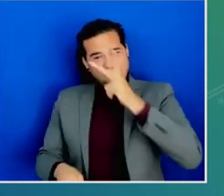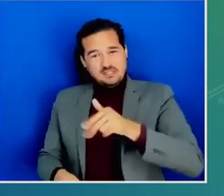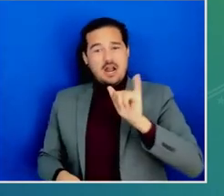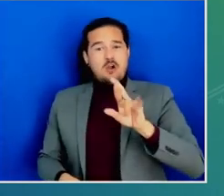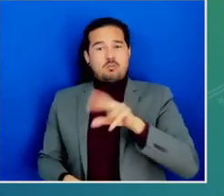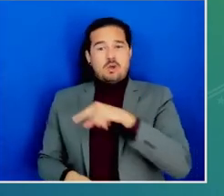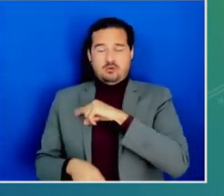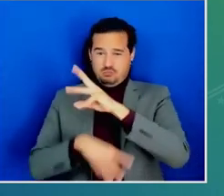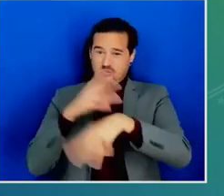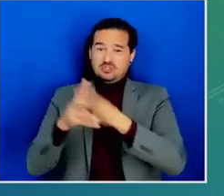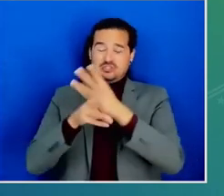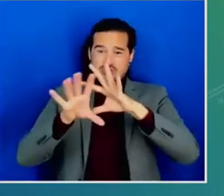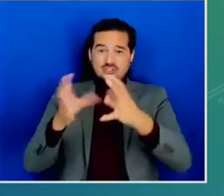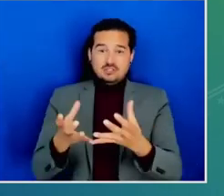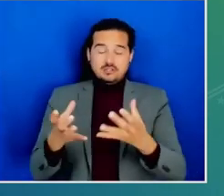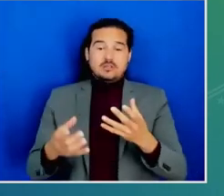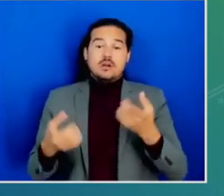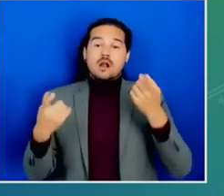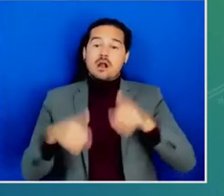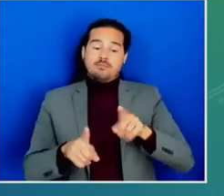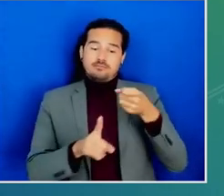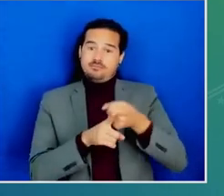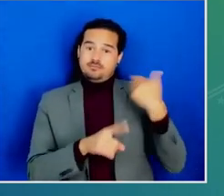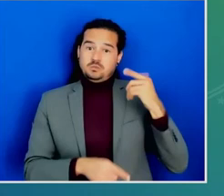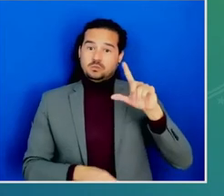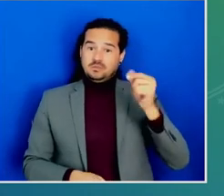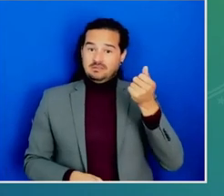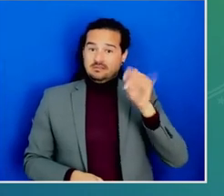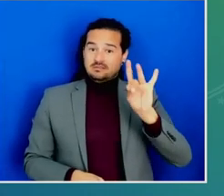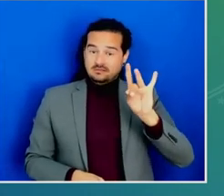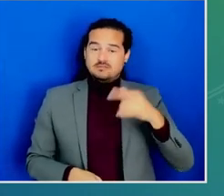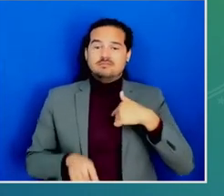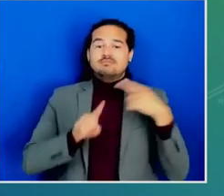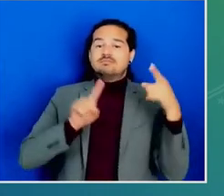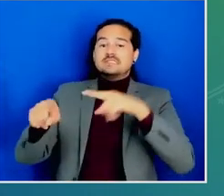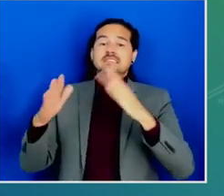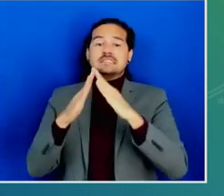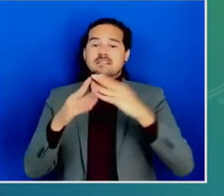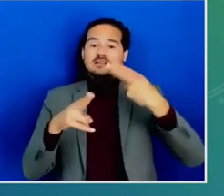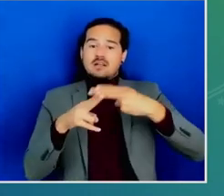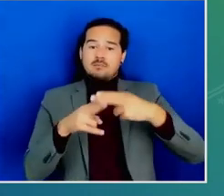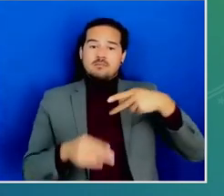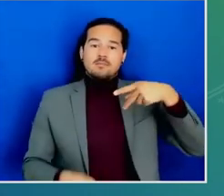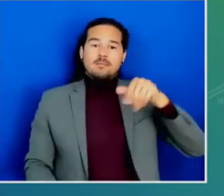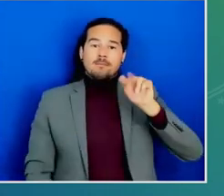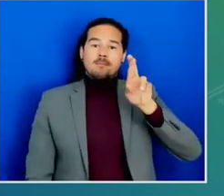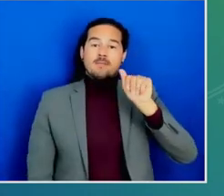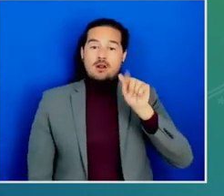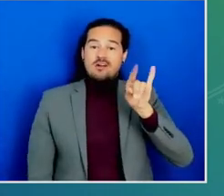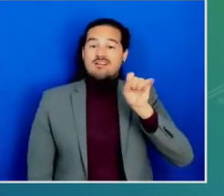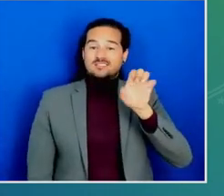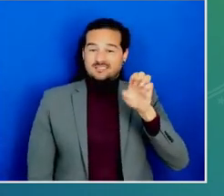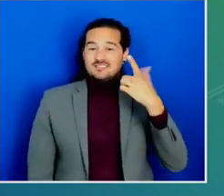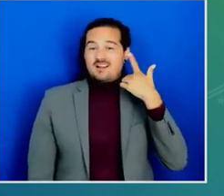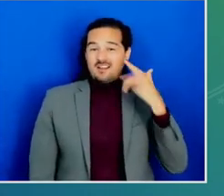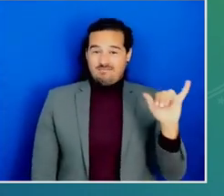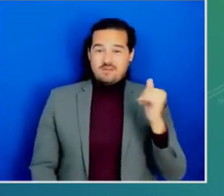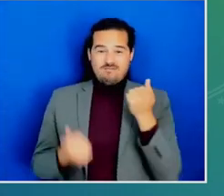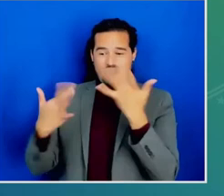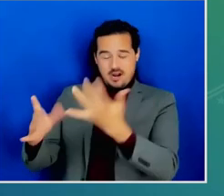visited communities like Paradise, California, that had been devastated by wildfires, that year's fire season was considered